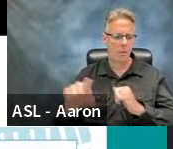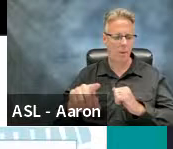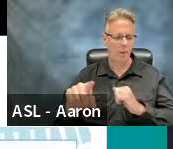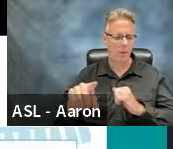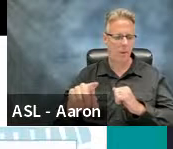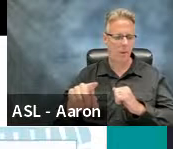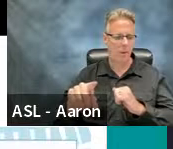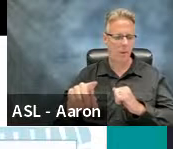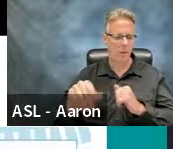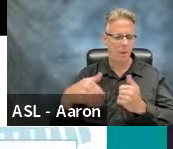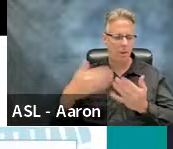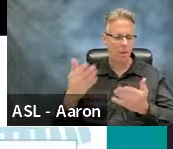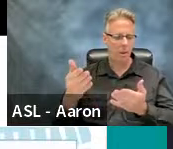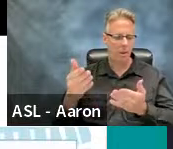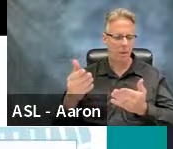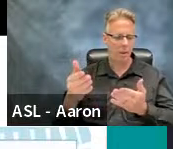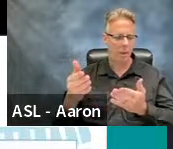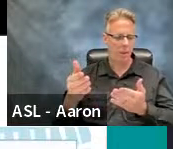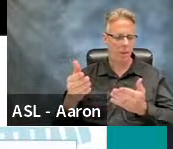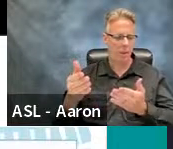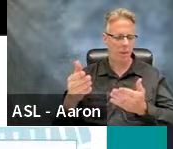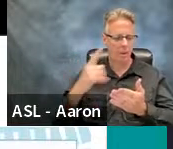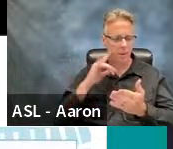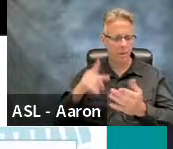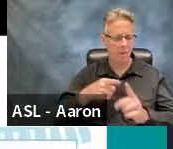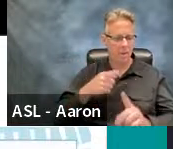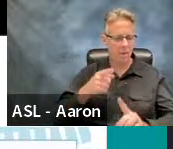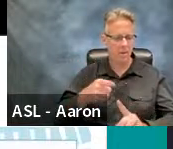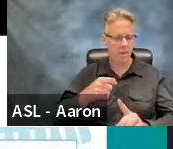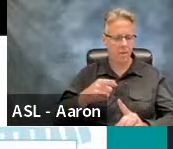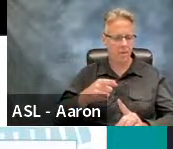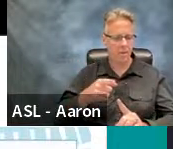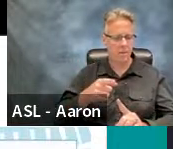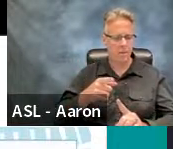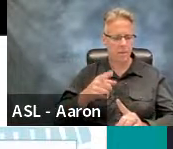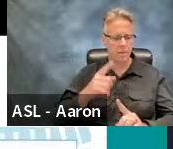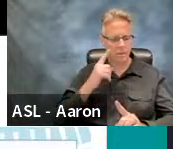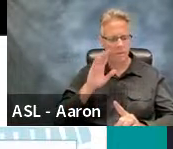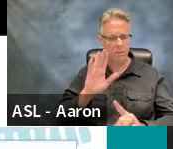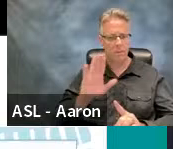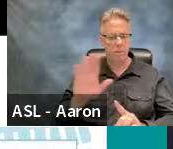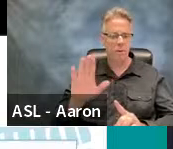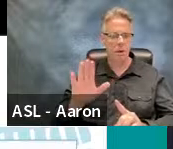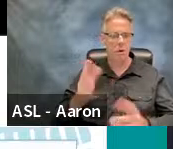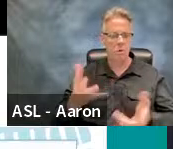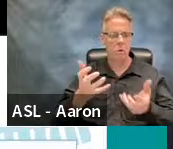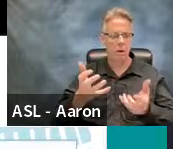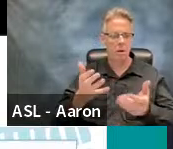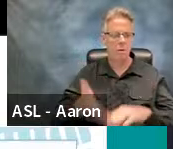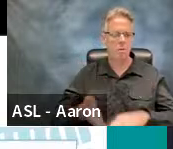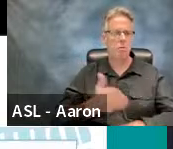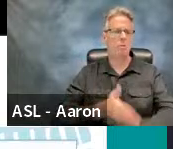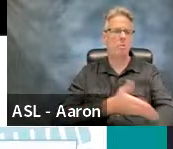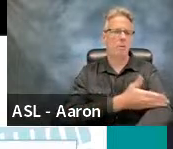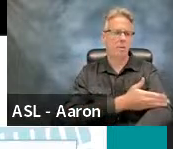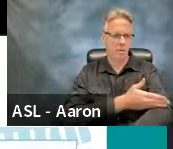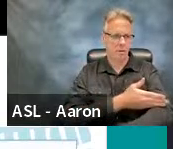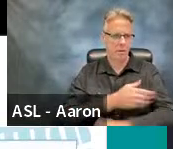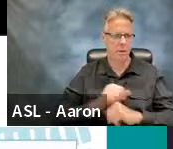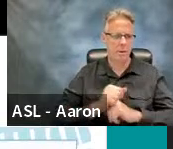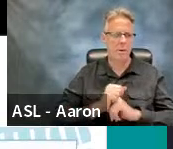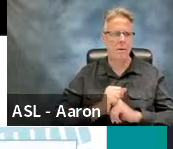partners, getting us to this point that would show what the desired improvements are. And